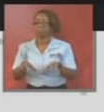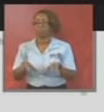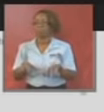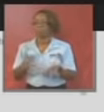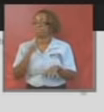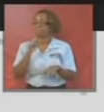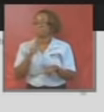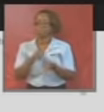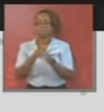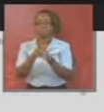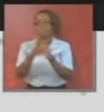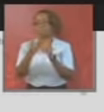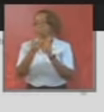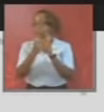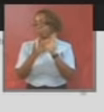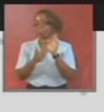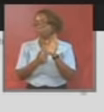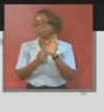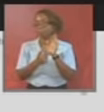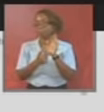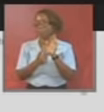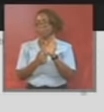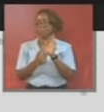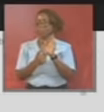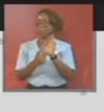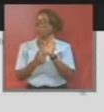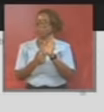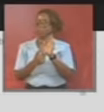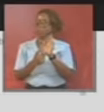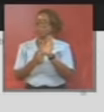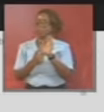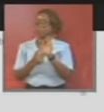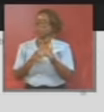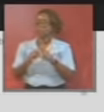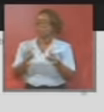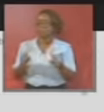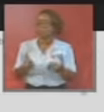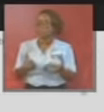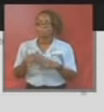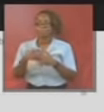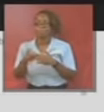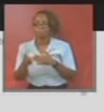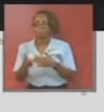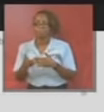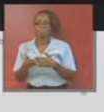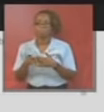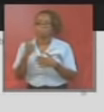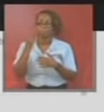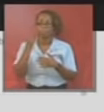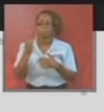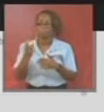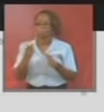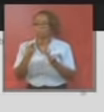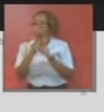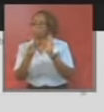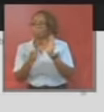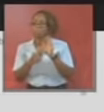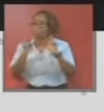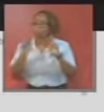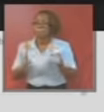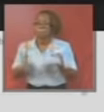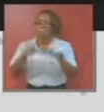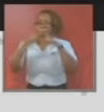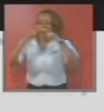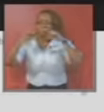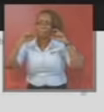of the imposition of mask wearing is the drop-off that happened thereafter. So as we imposed mask wearing, we did see that we began